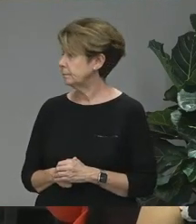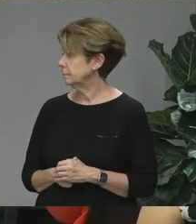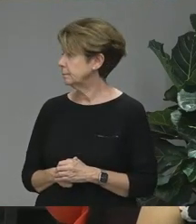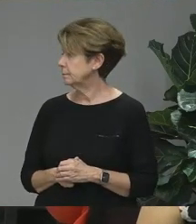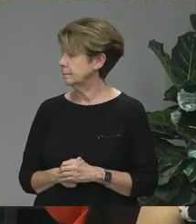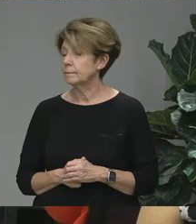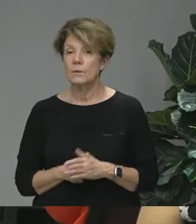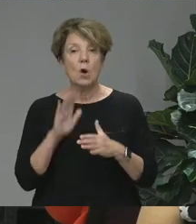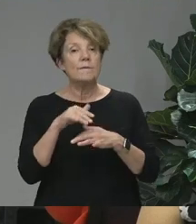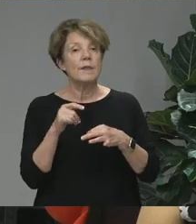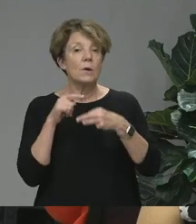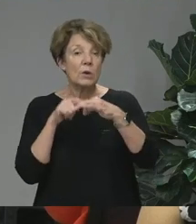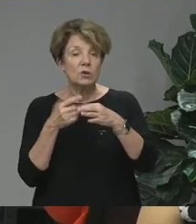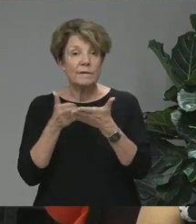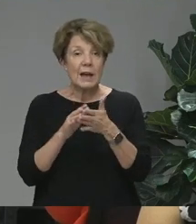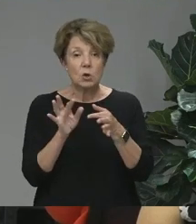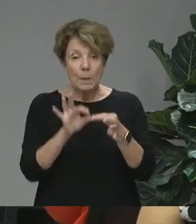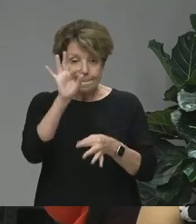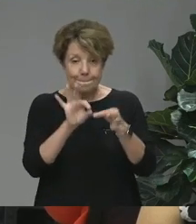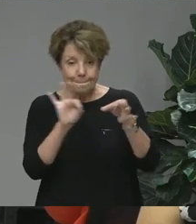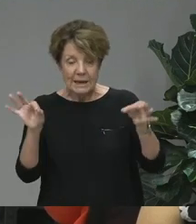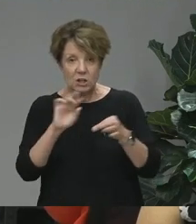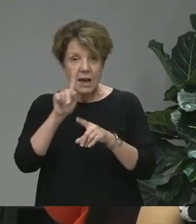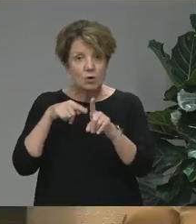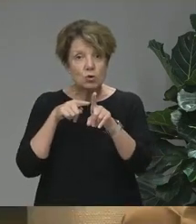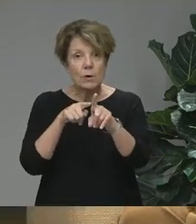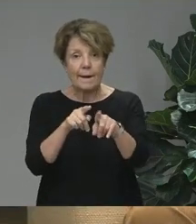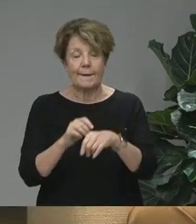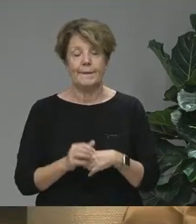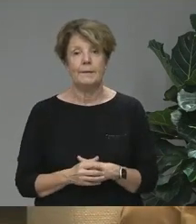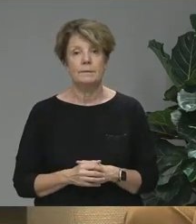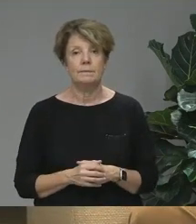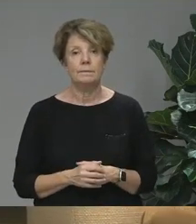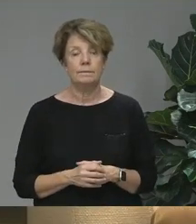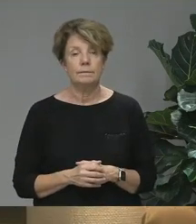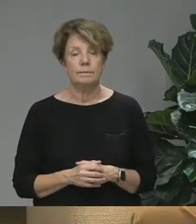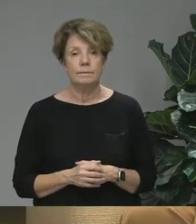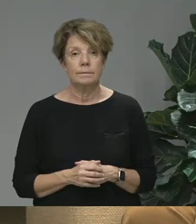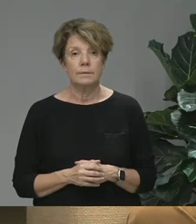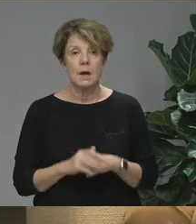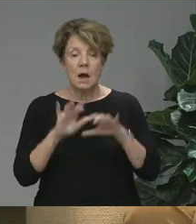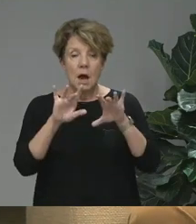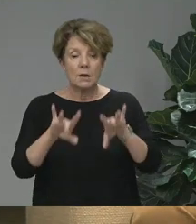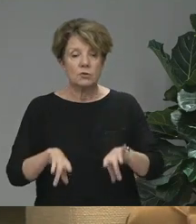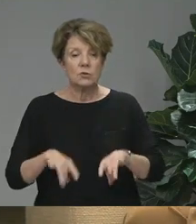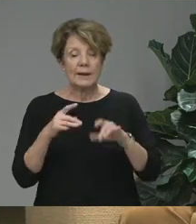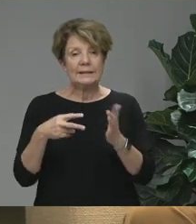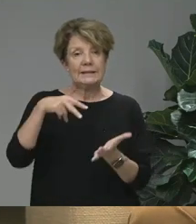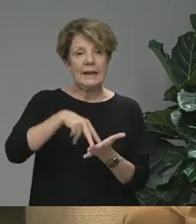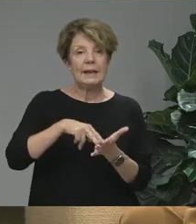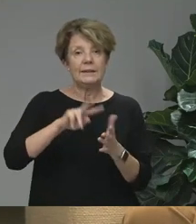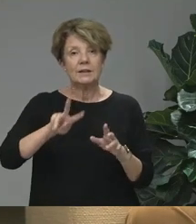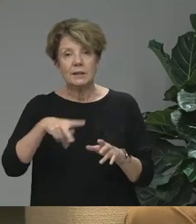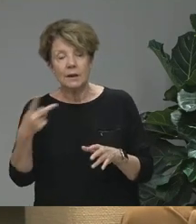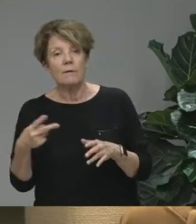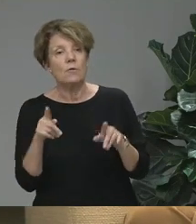including on this question of how you actually measure and track these kinds of things, Australia's standing has slipped. And that's from the Global Press